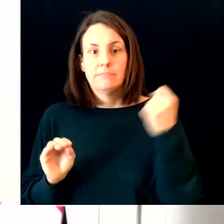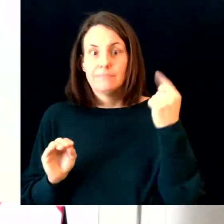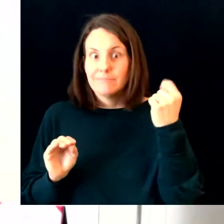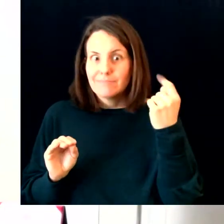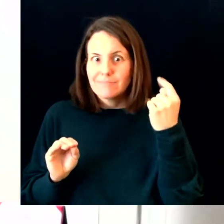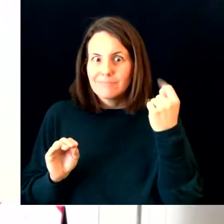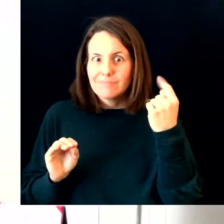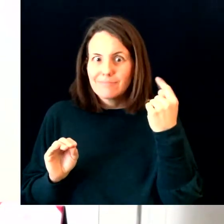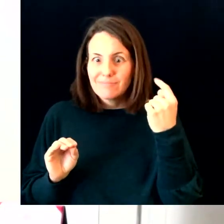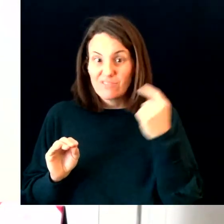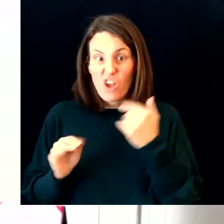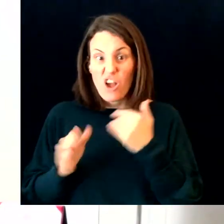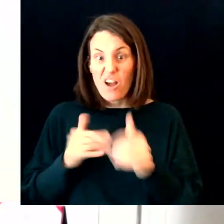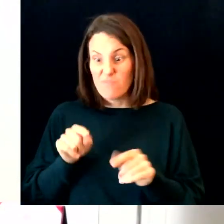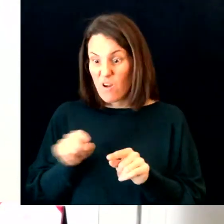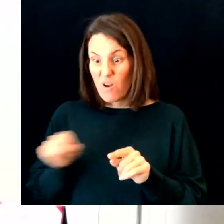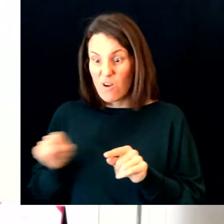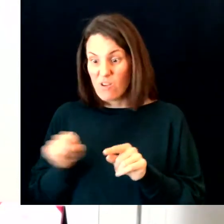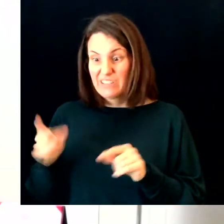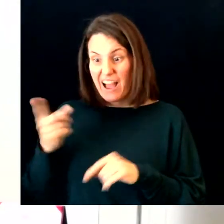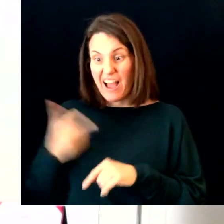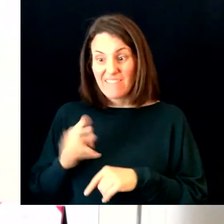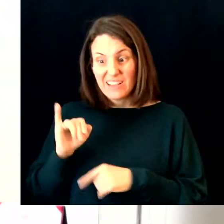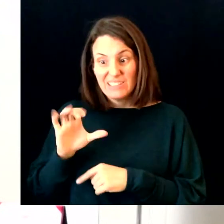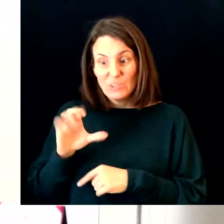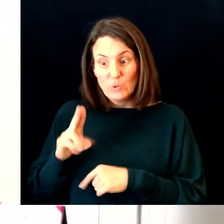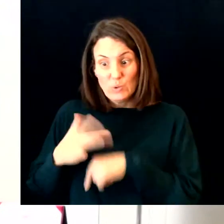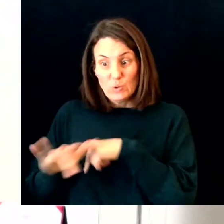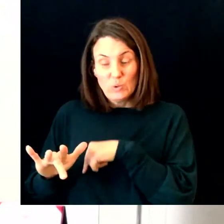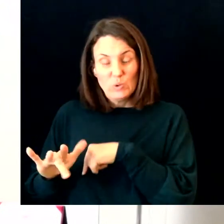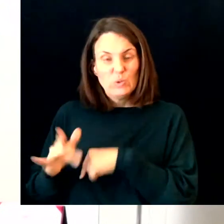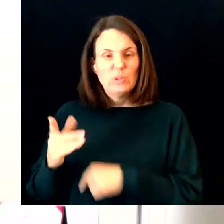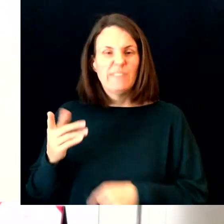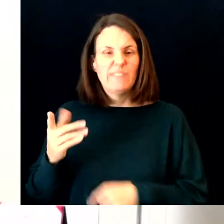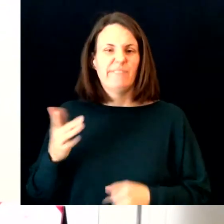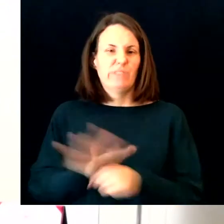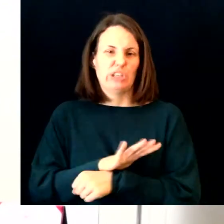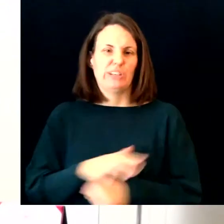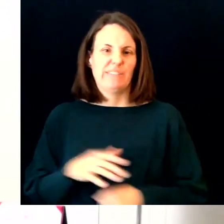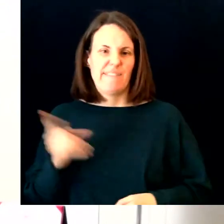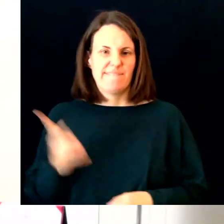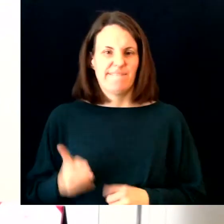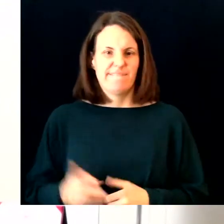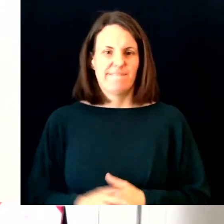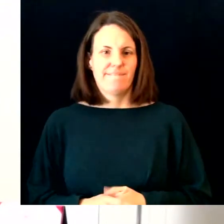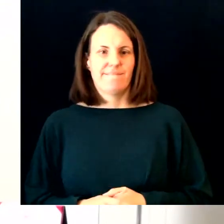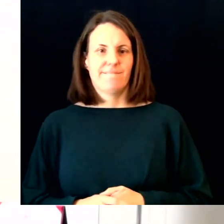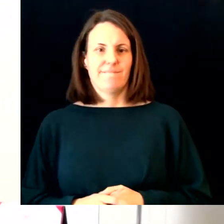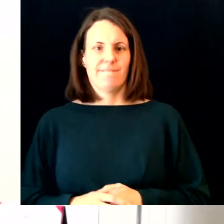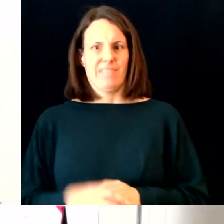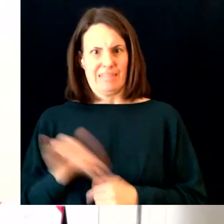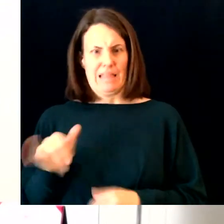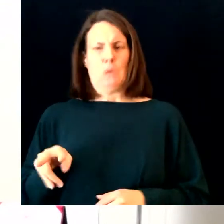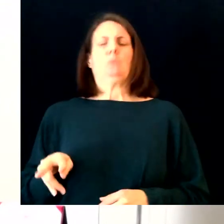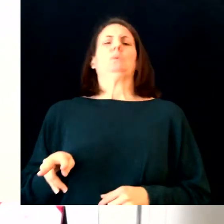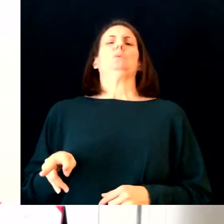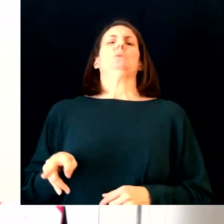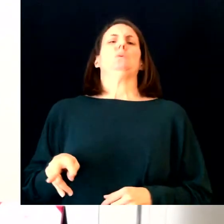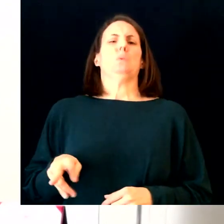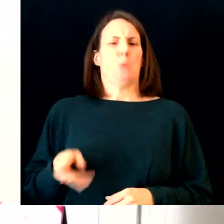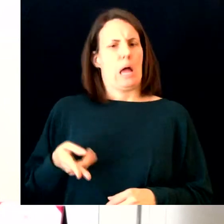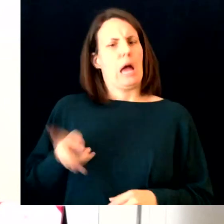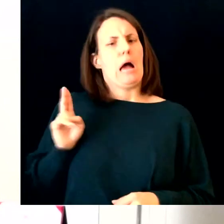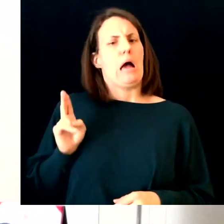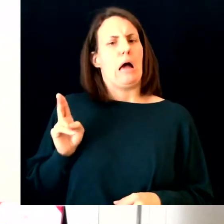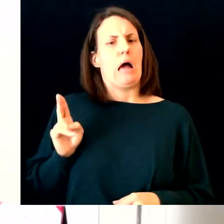over the last few weeks, but these are still high numbers hospitalized with this is the COVID-19 data. So